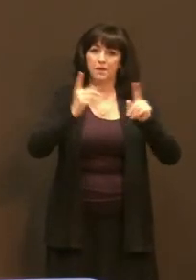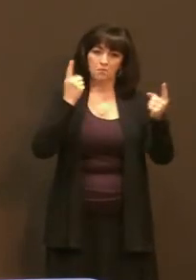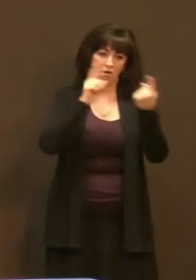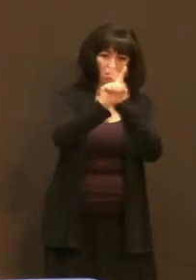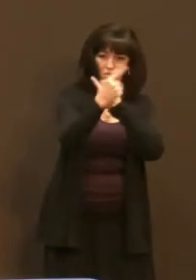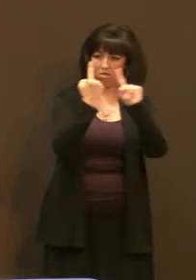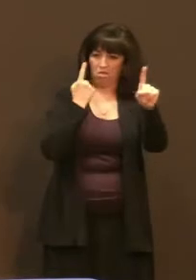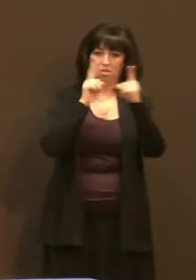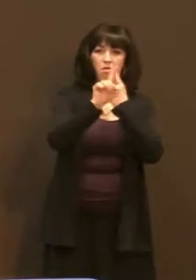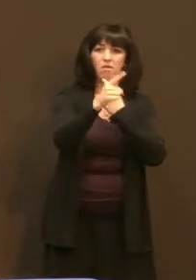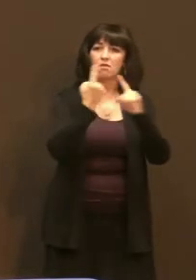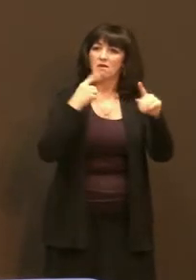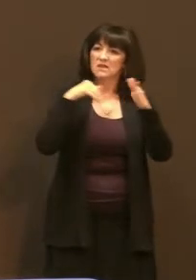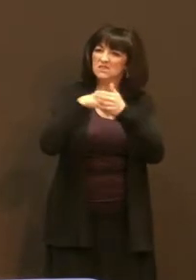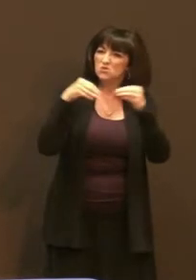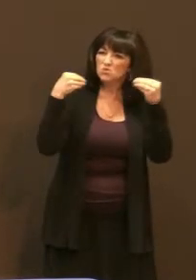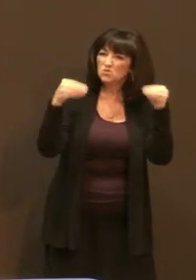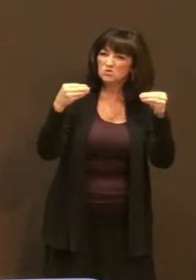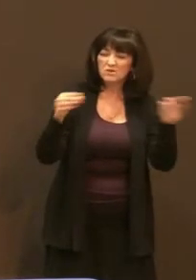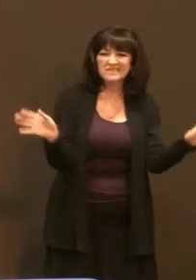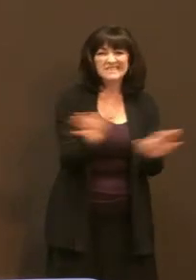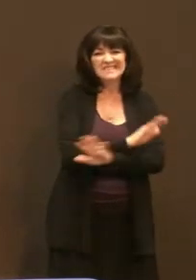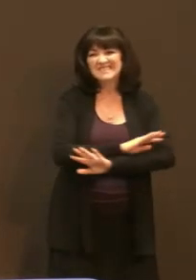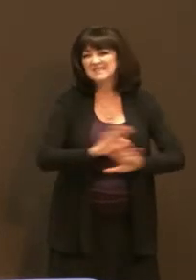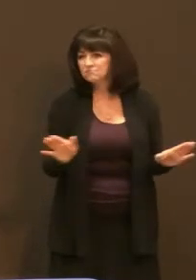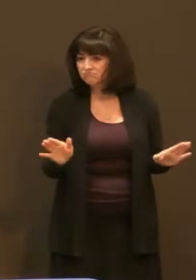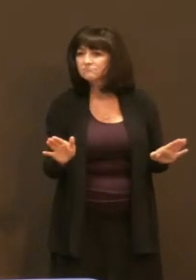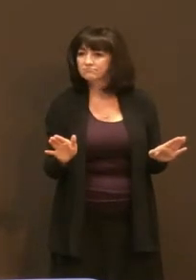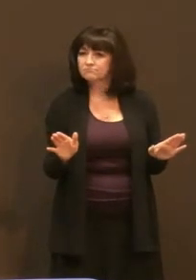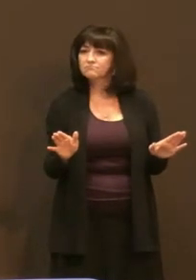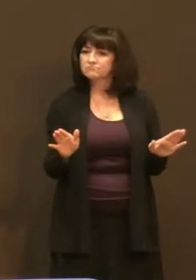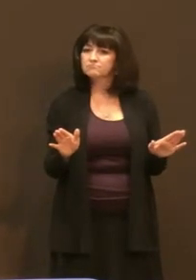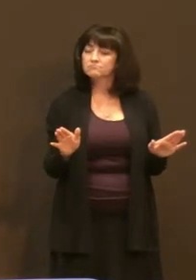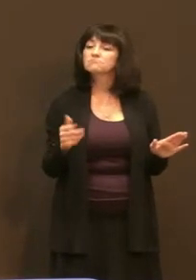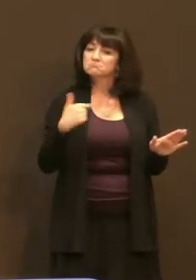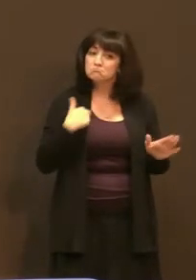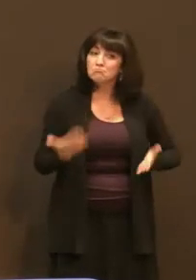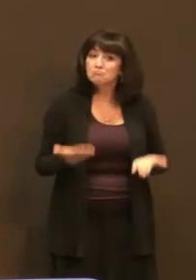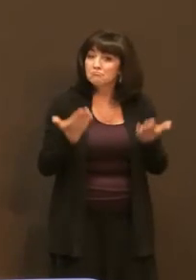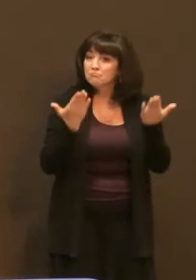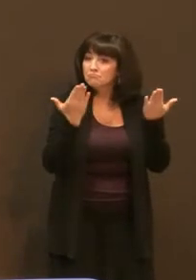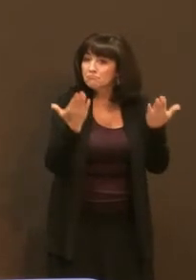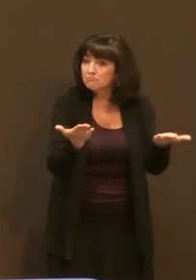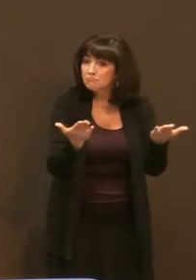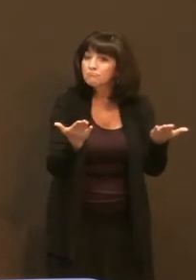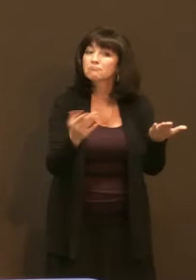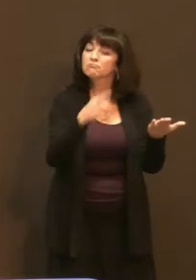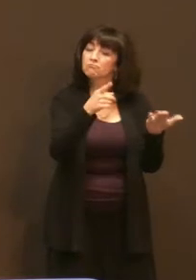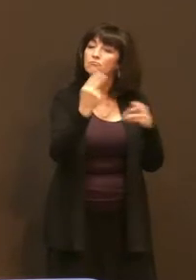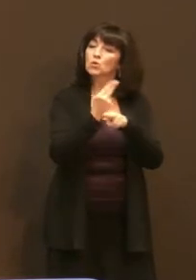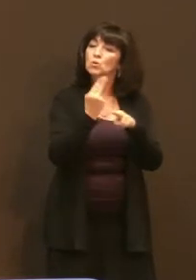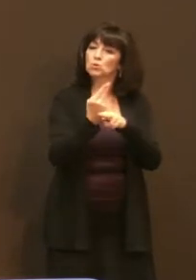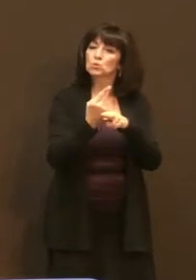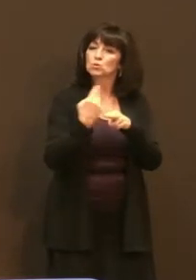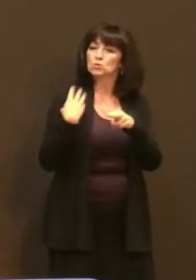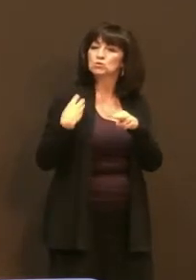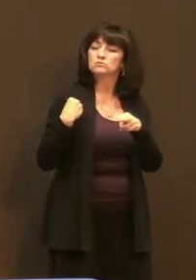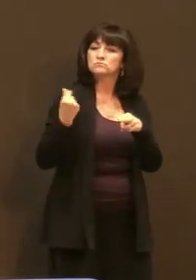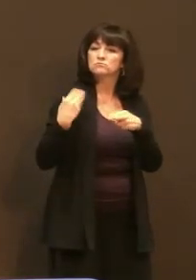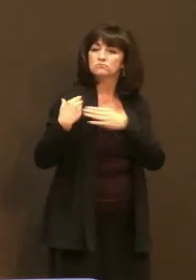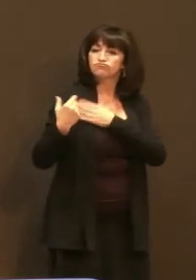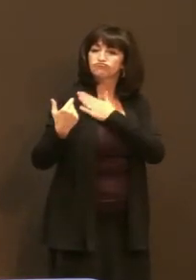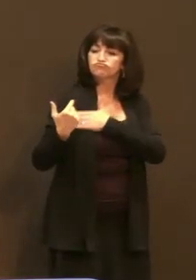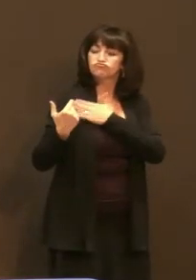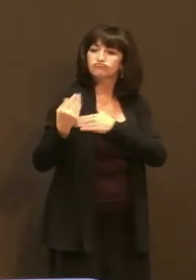We talked last week about recommendations to use cloth face coverings, especially places like grocery